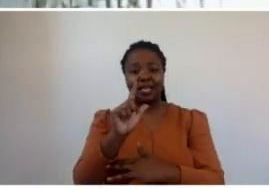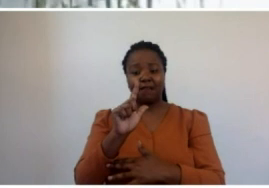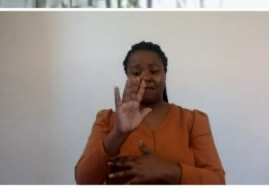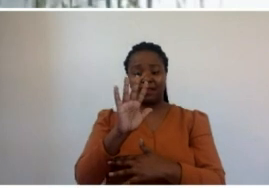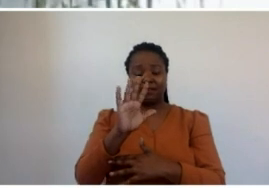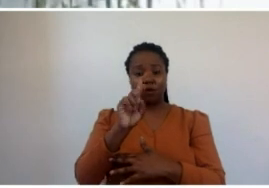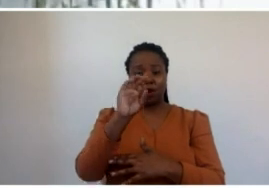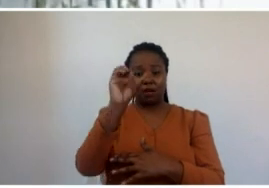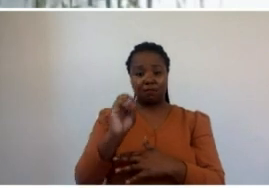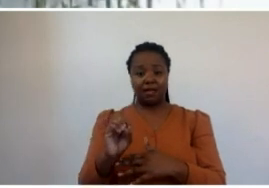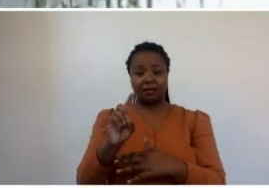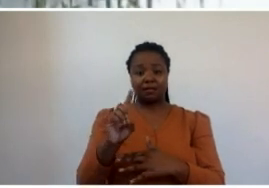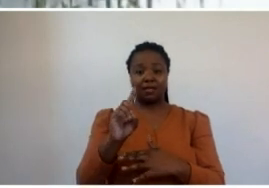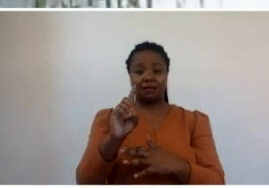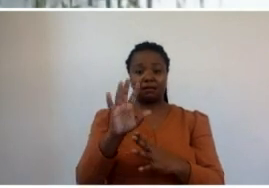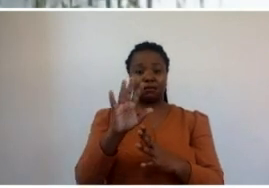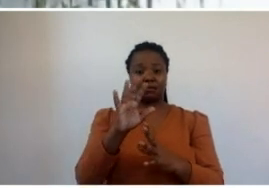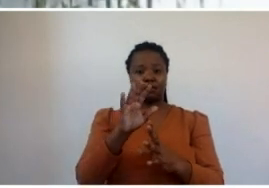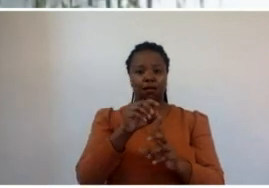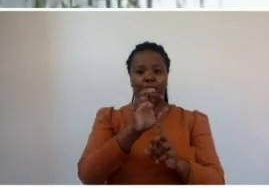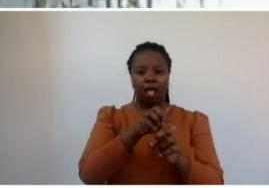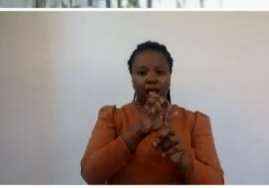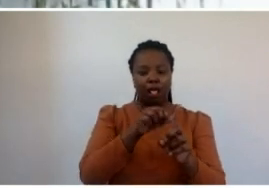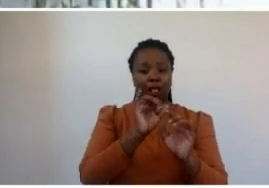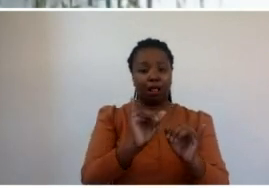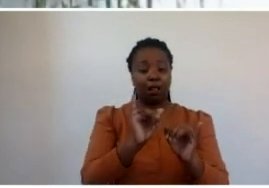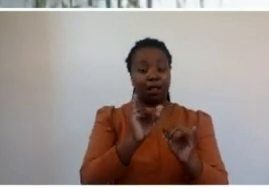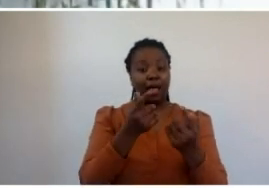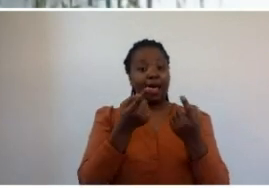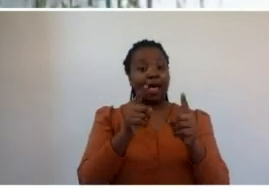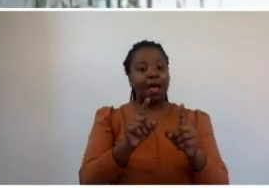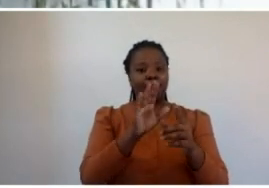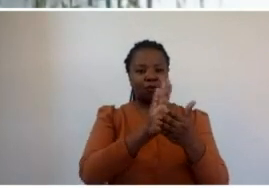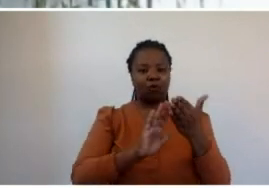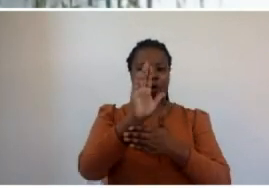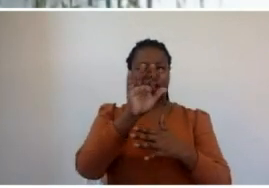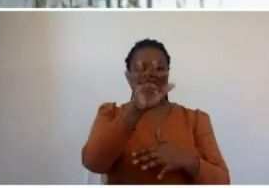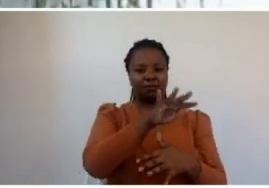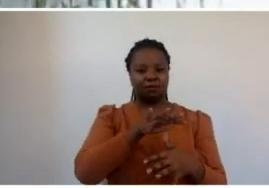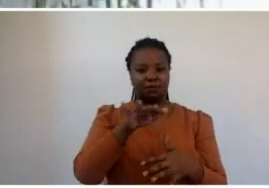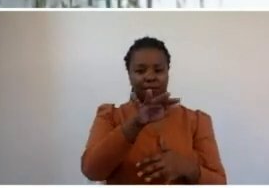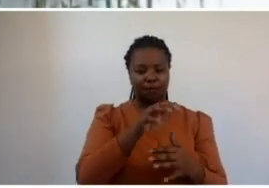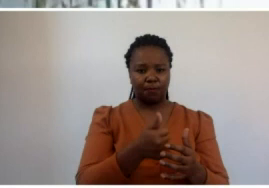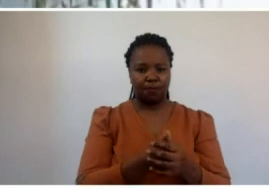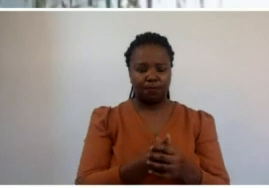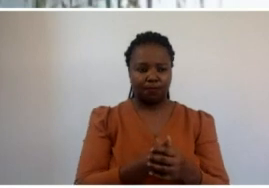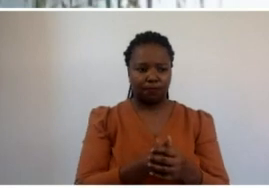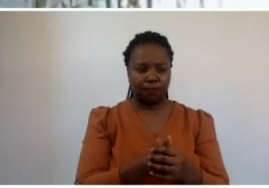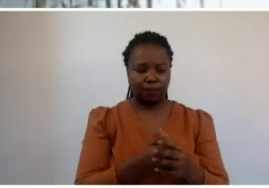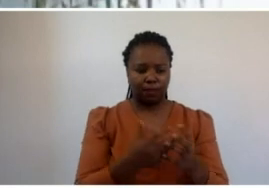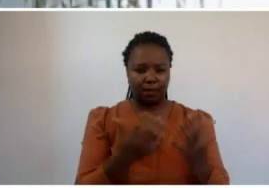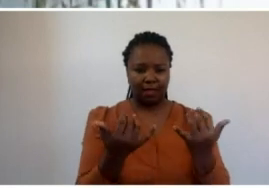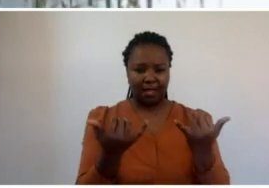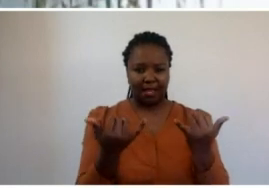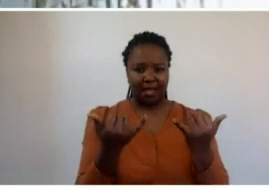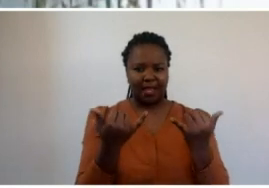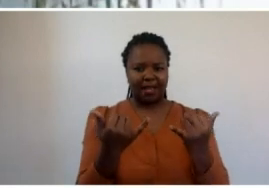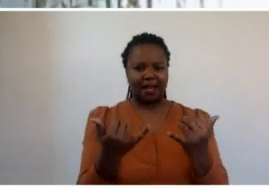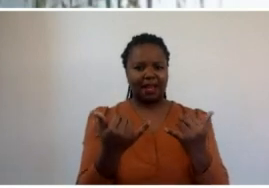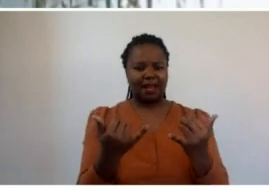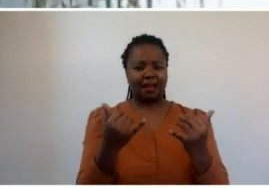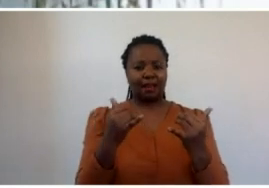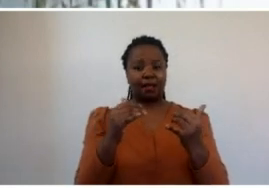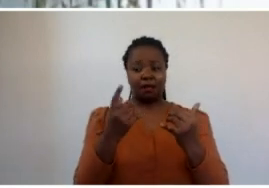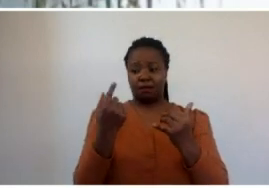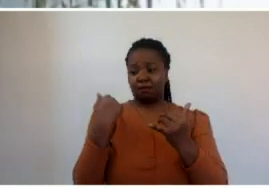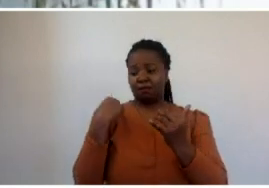involve perpetrators from school or college. Similar trends are also present in IGLEO's upcoming education research.